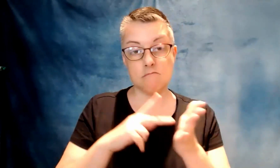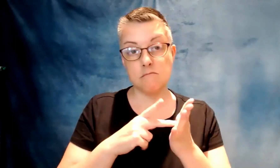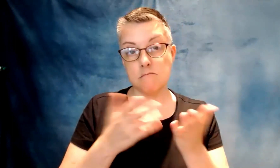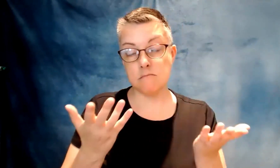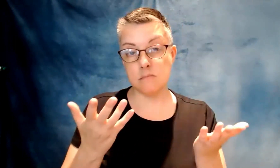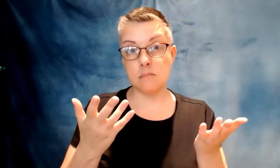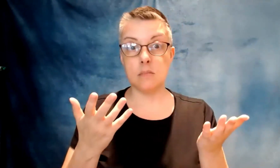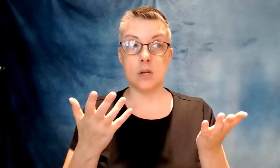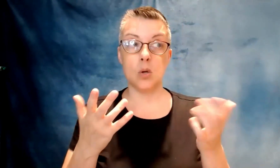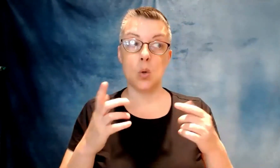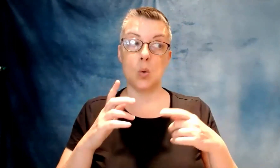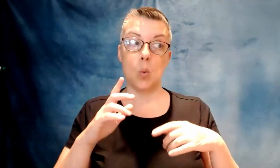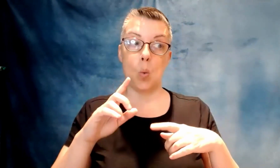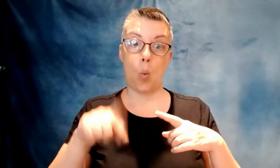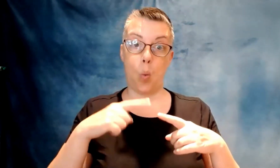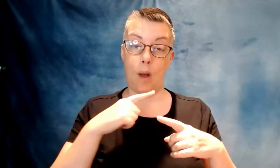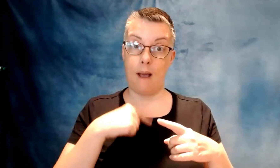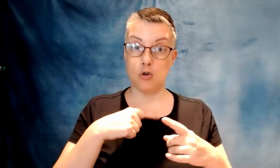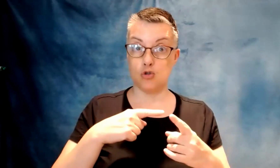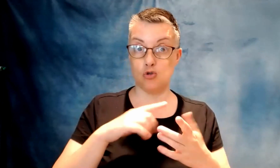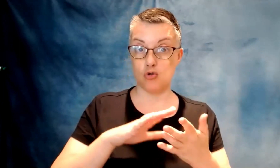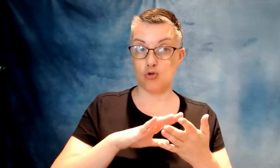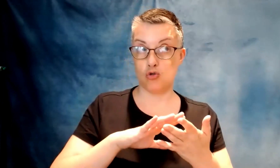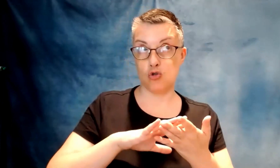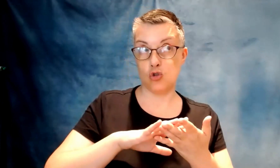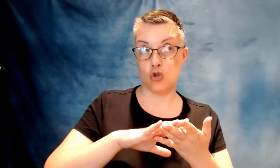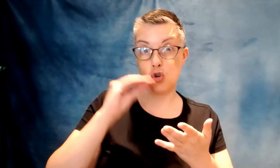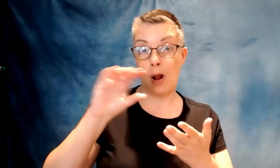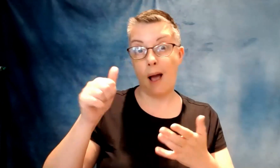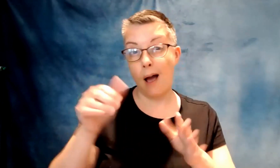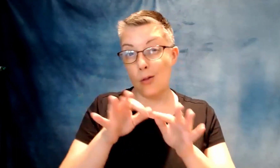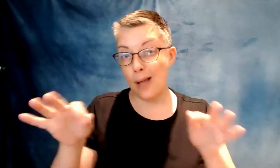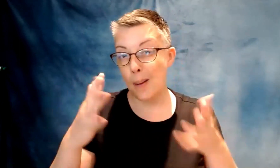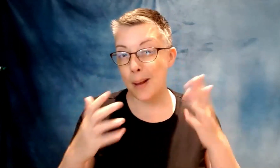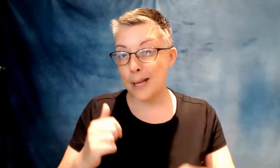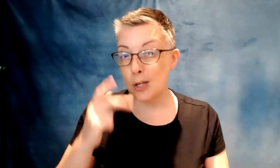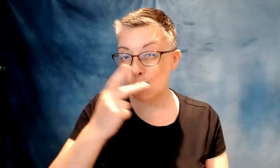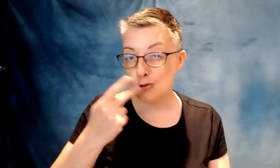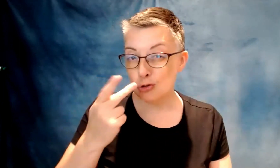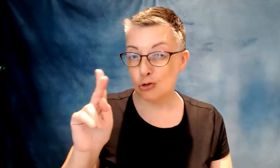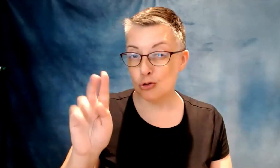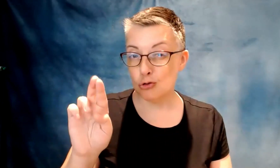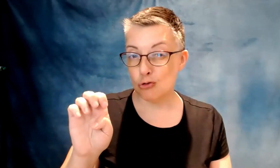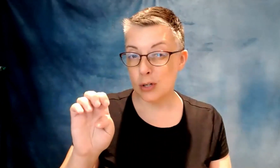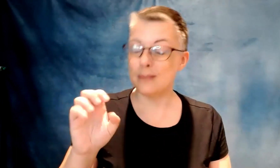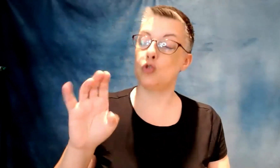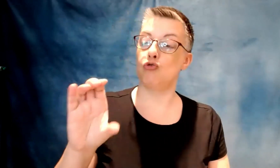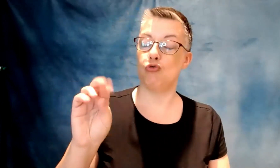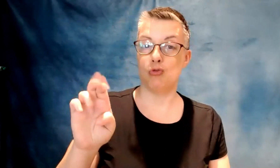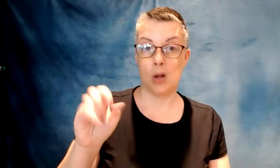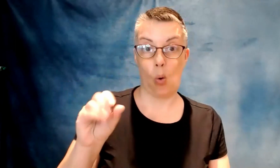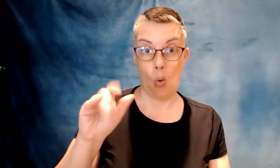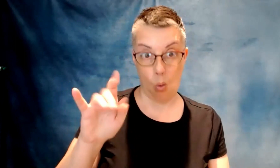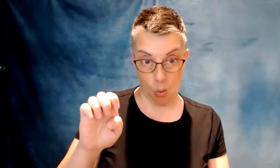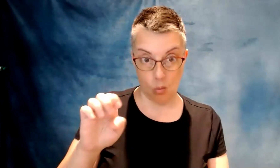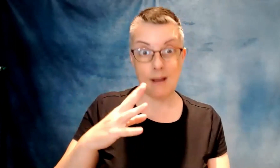when you are learning other language, like 3 or 4 language, you're learning to like